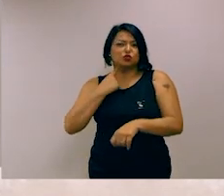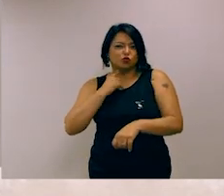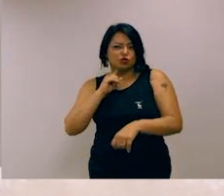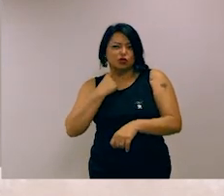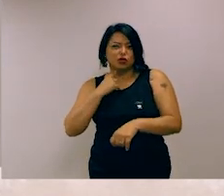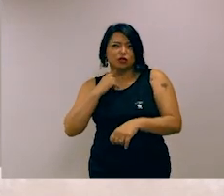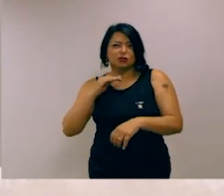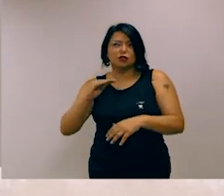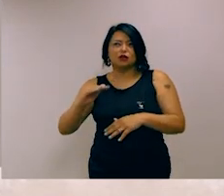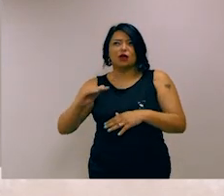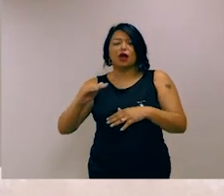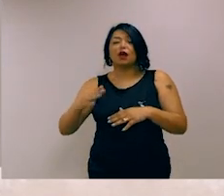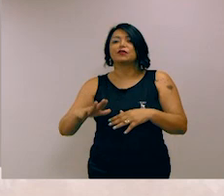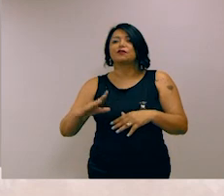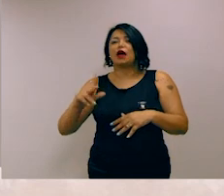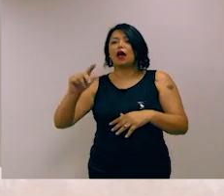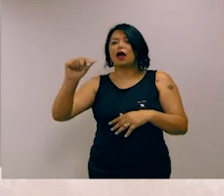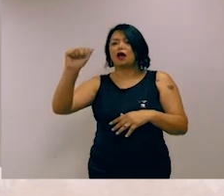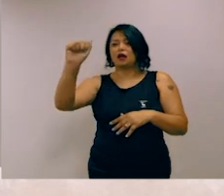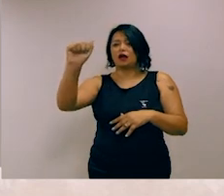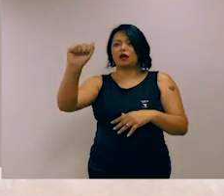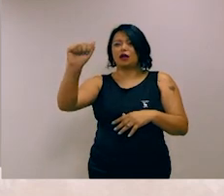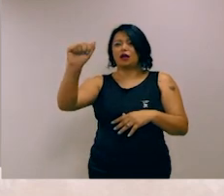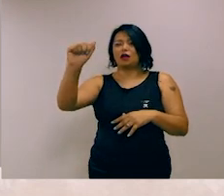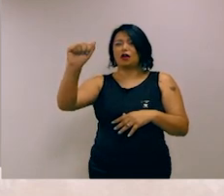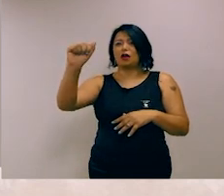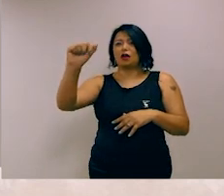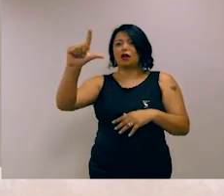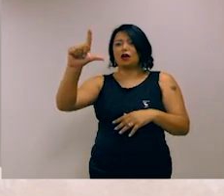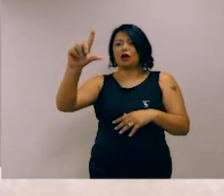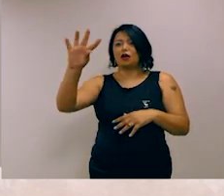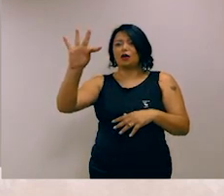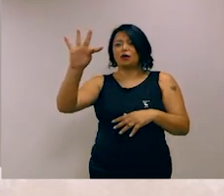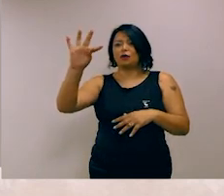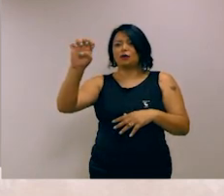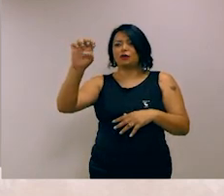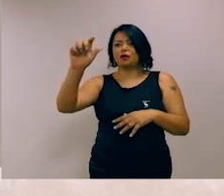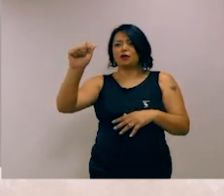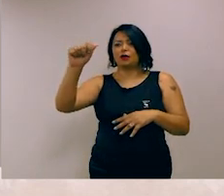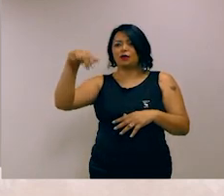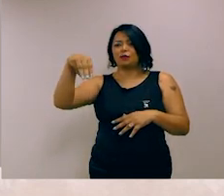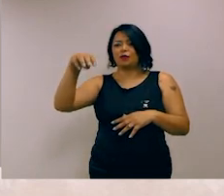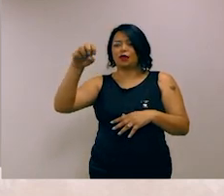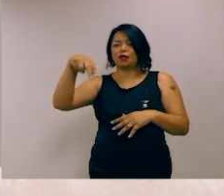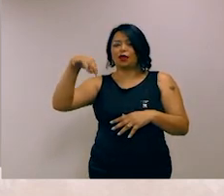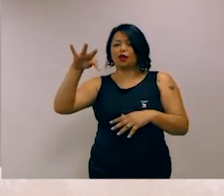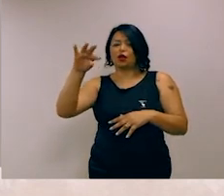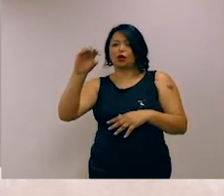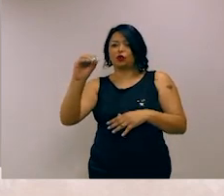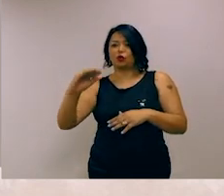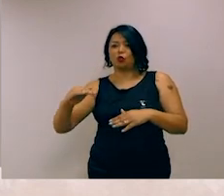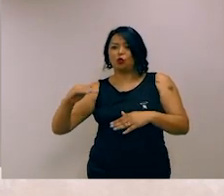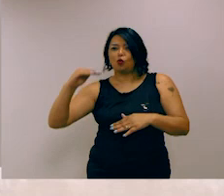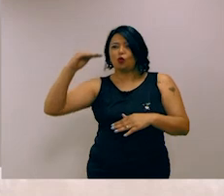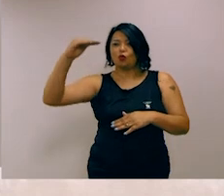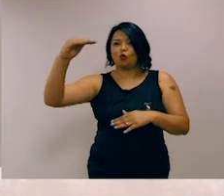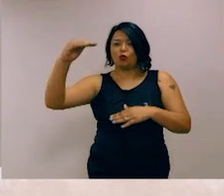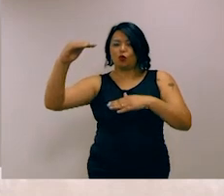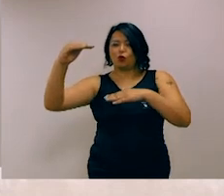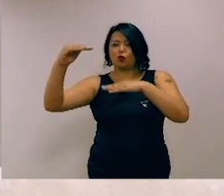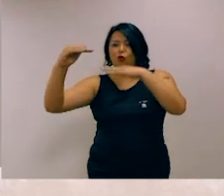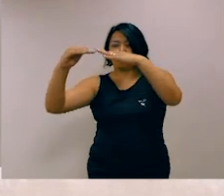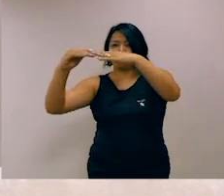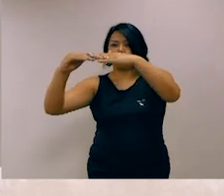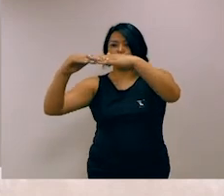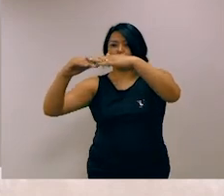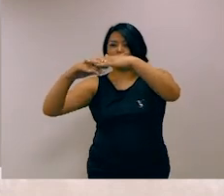And so the tailings increased, and they had constructions, so that the dam could